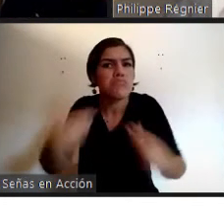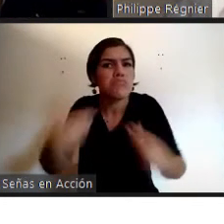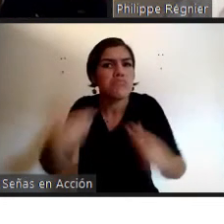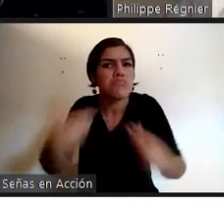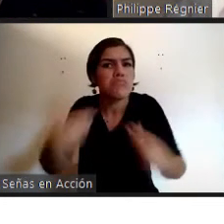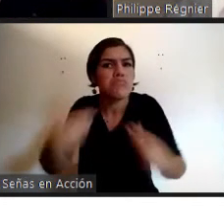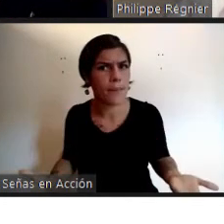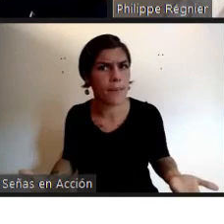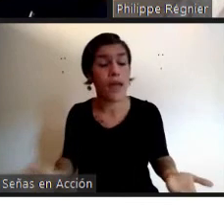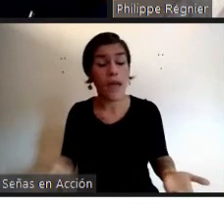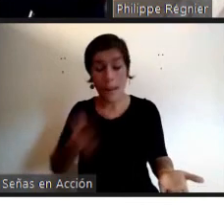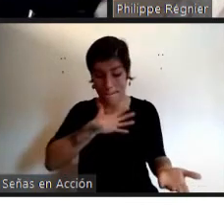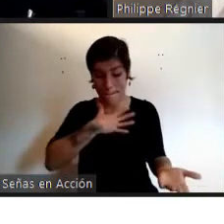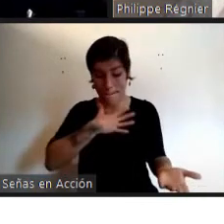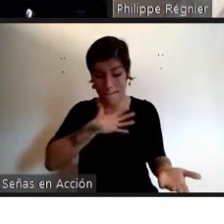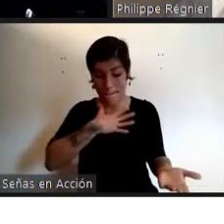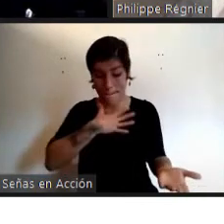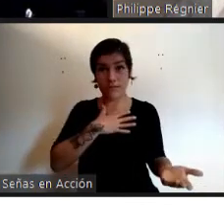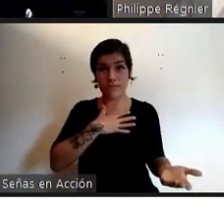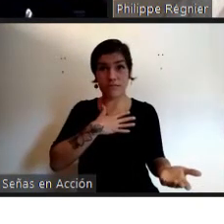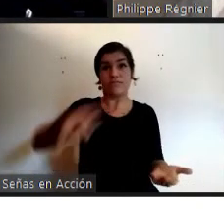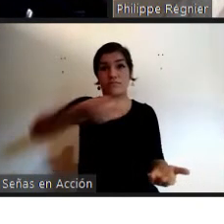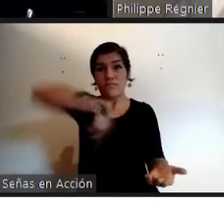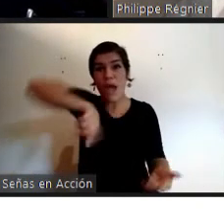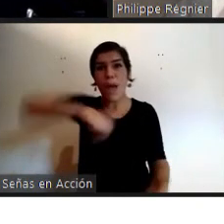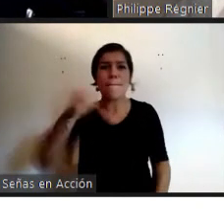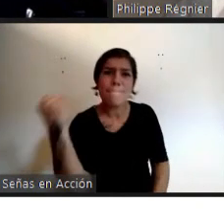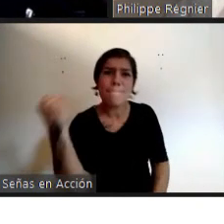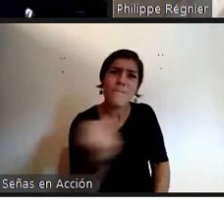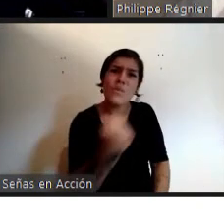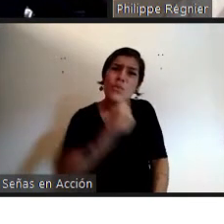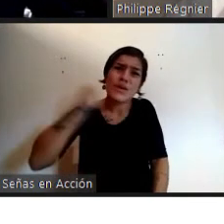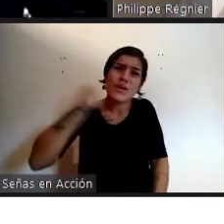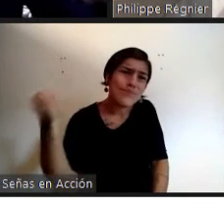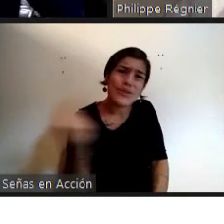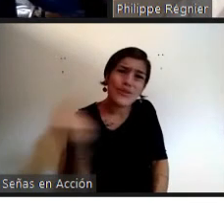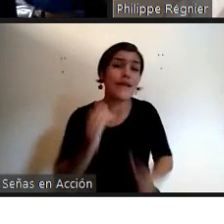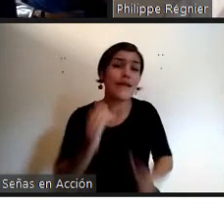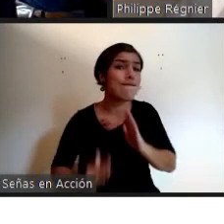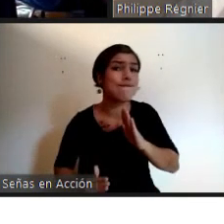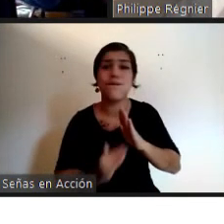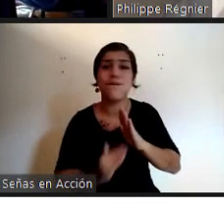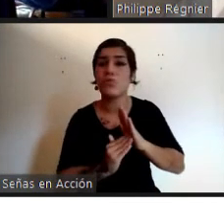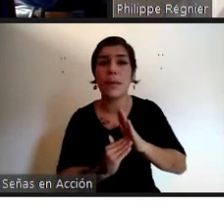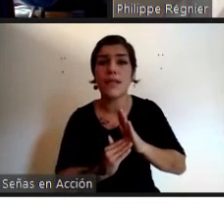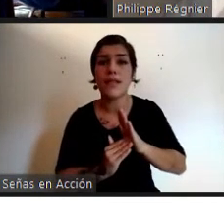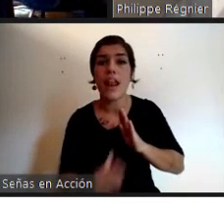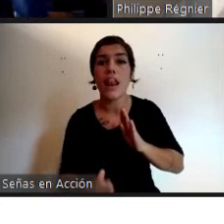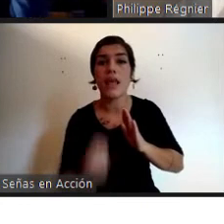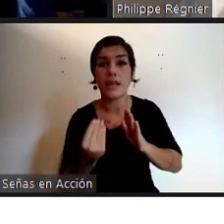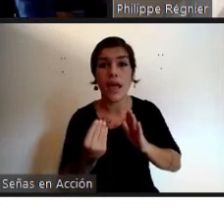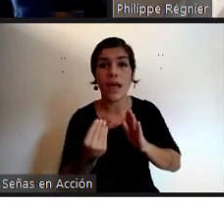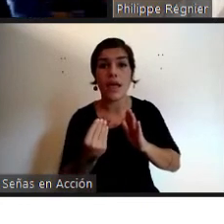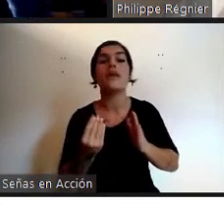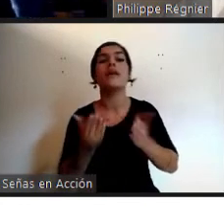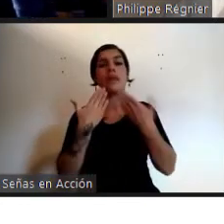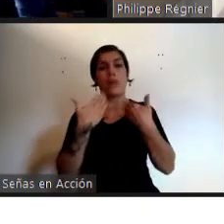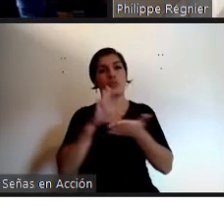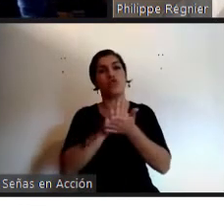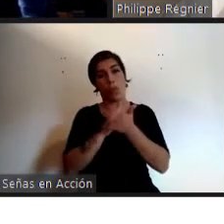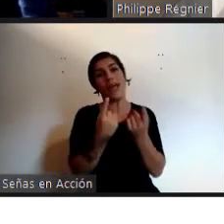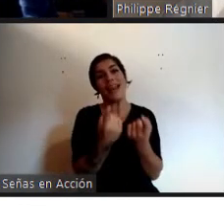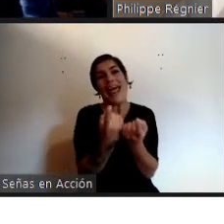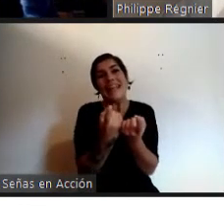to appreciate not just the role of accompanying people, it's a need